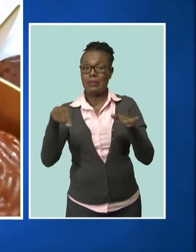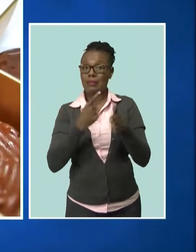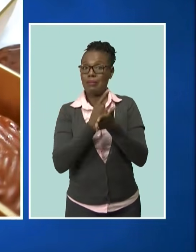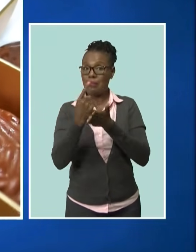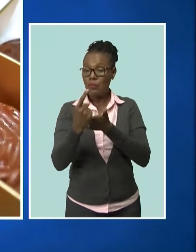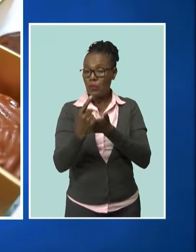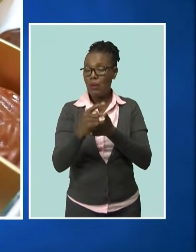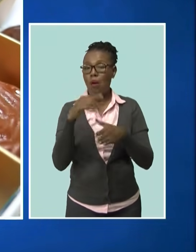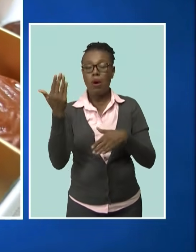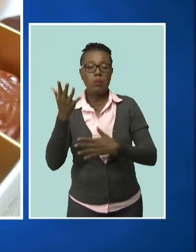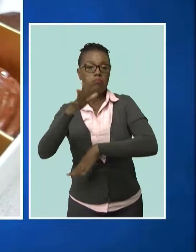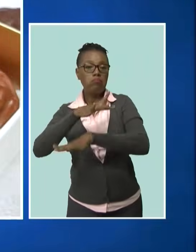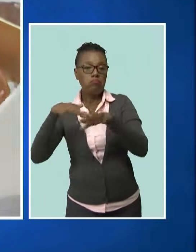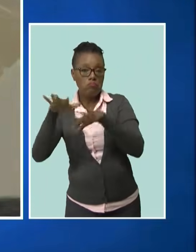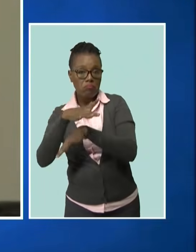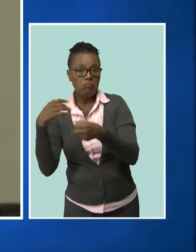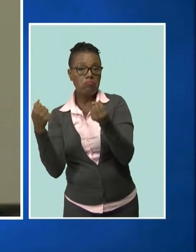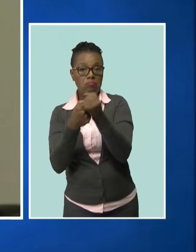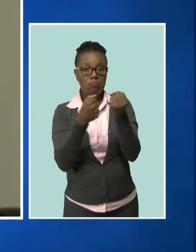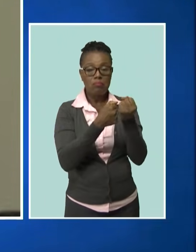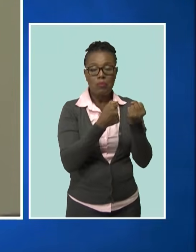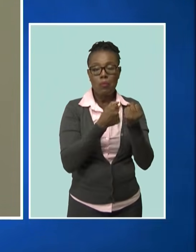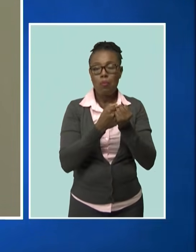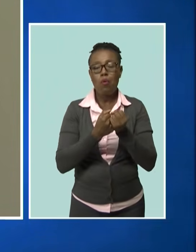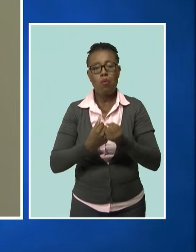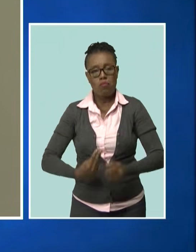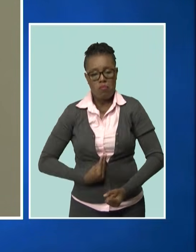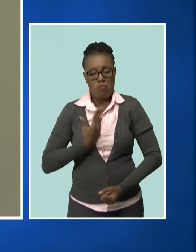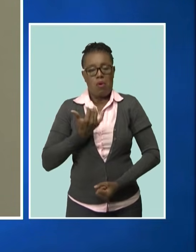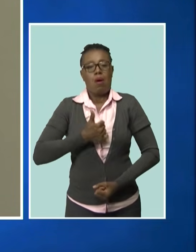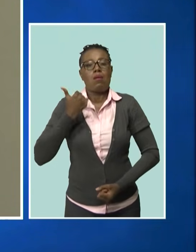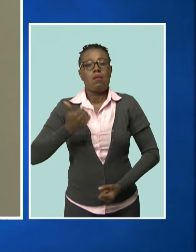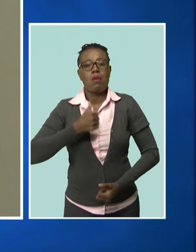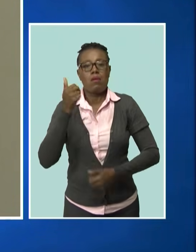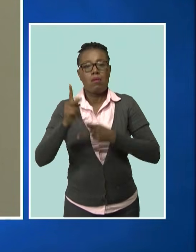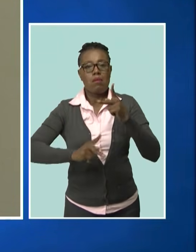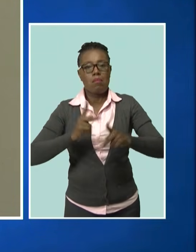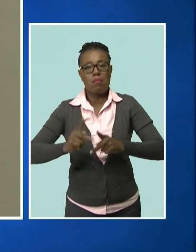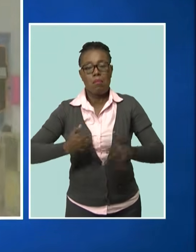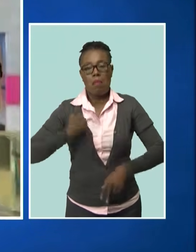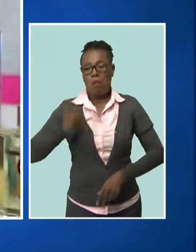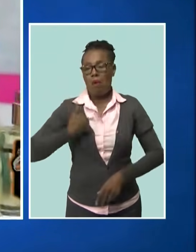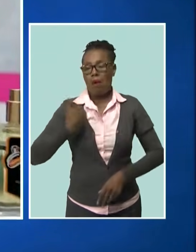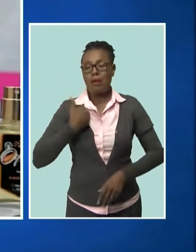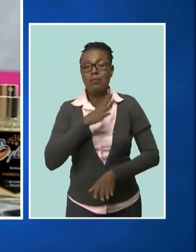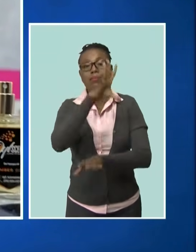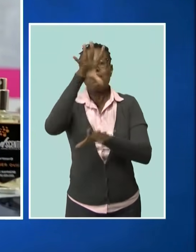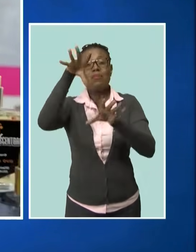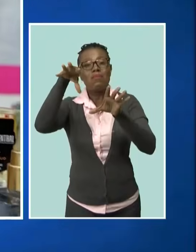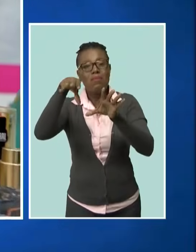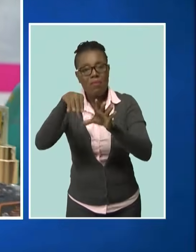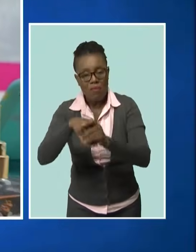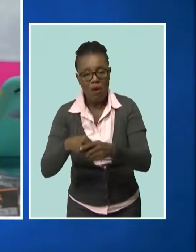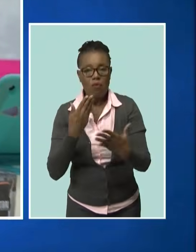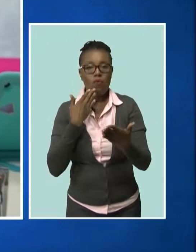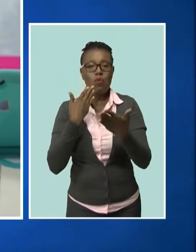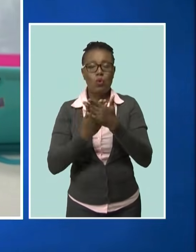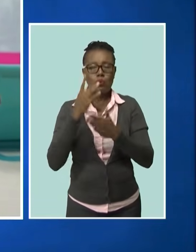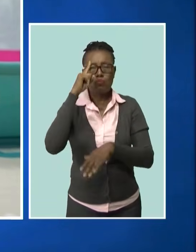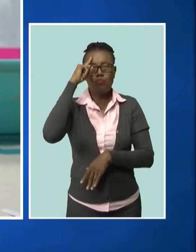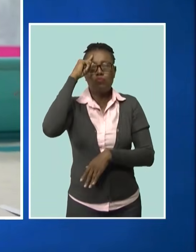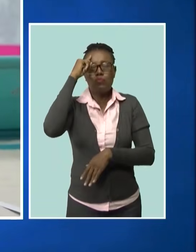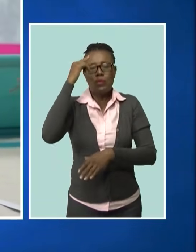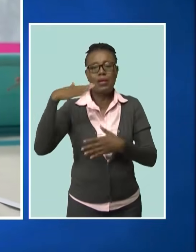its associated activities, will inspire other young people to get involved in positive and constructive developmental activities.